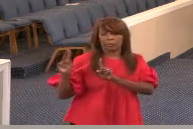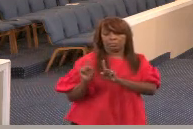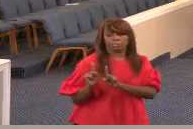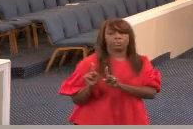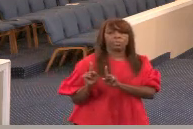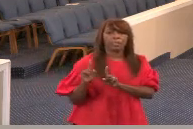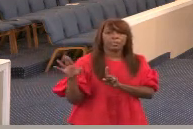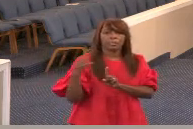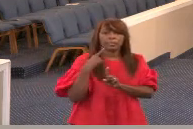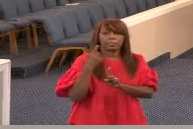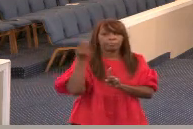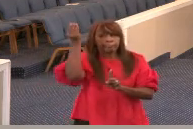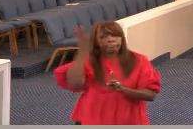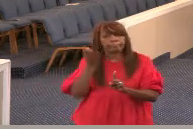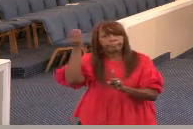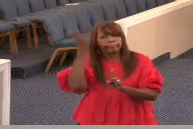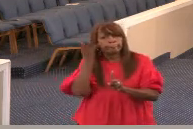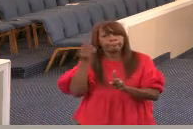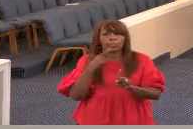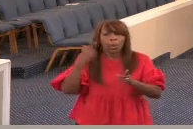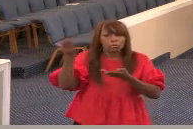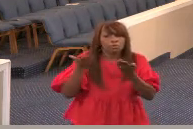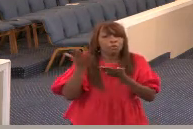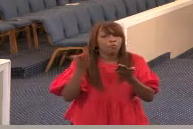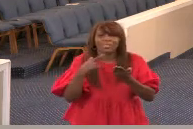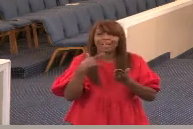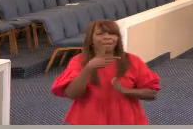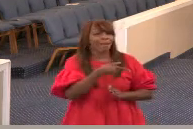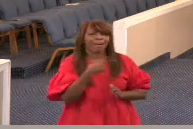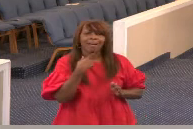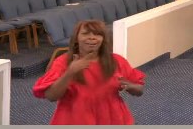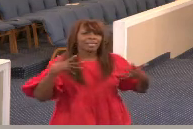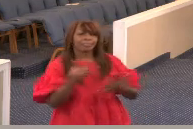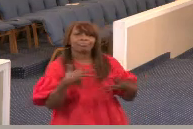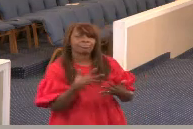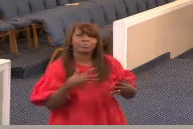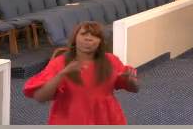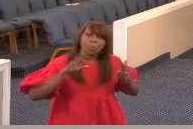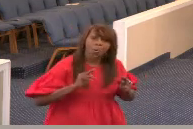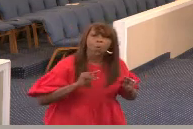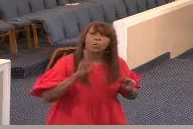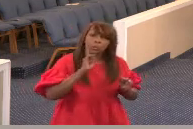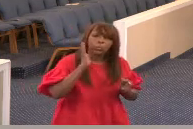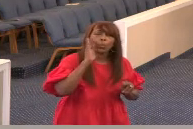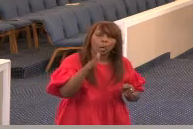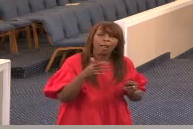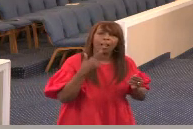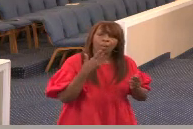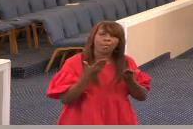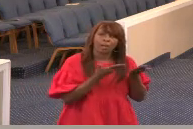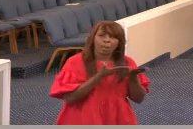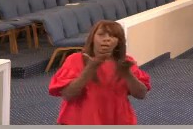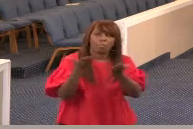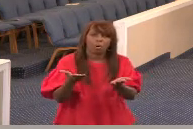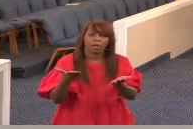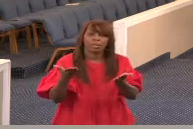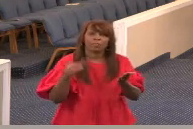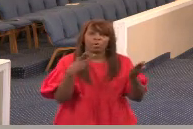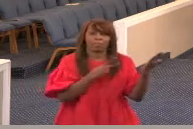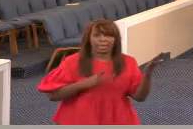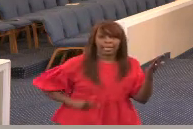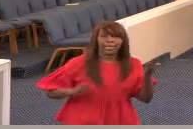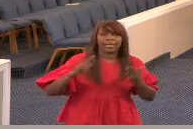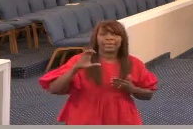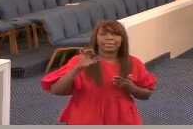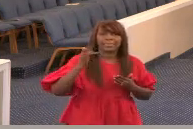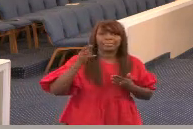whose I am, whom I serve, saying, Fear not, Paul, thou must be brought before Caesar. And lo, God hath